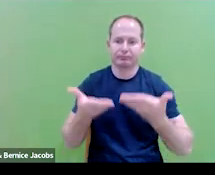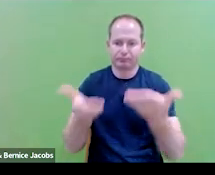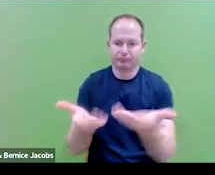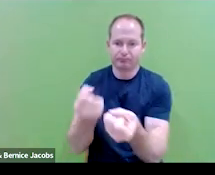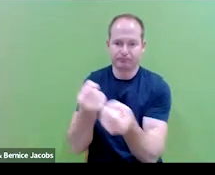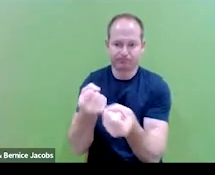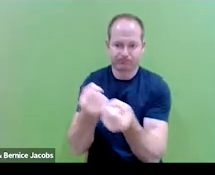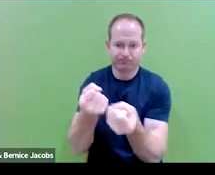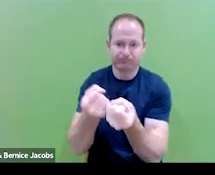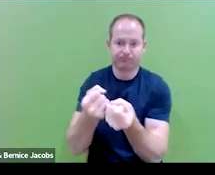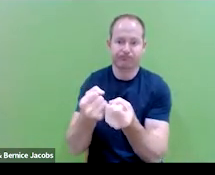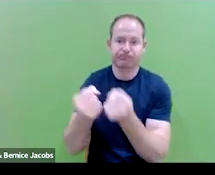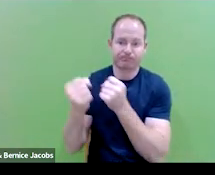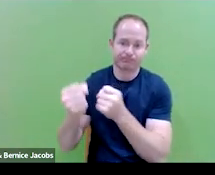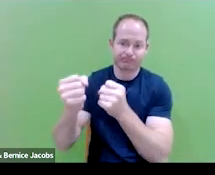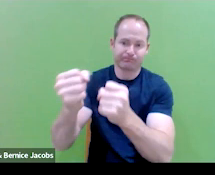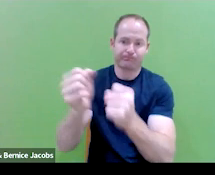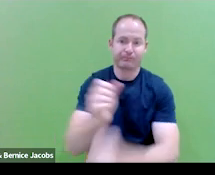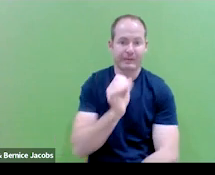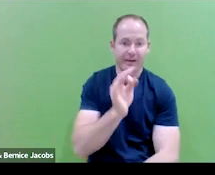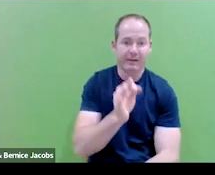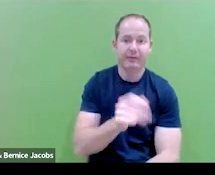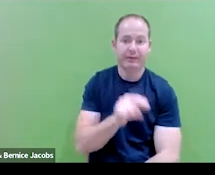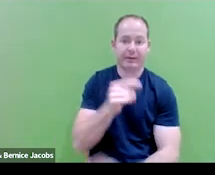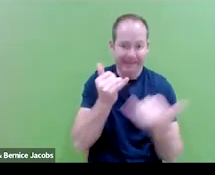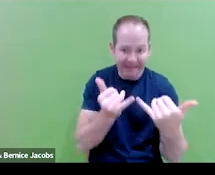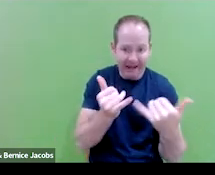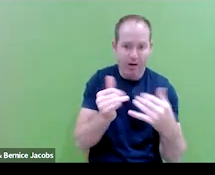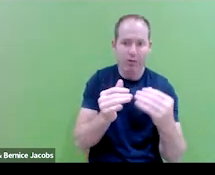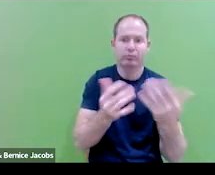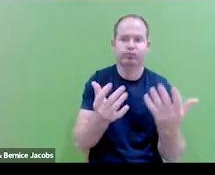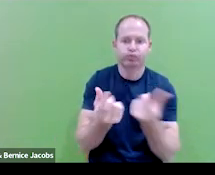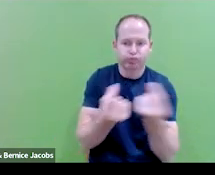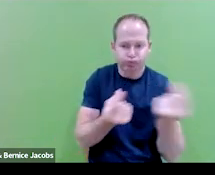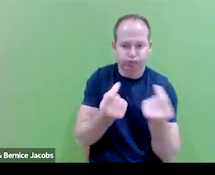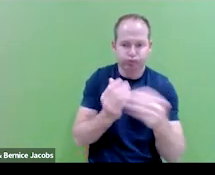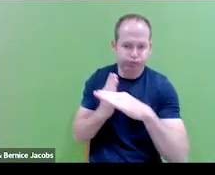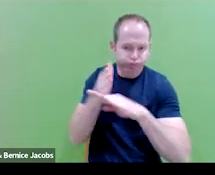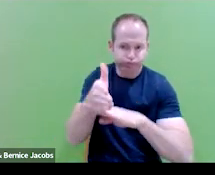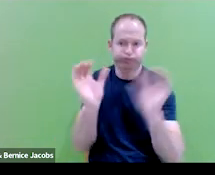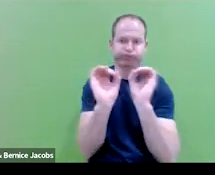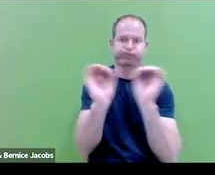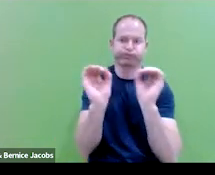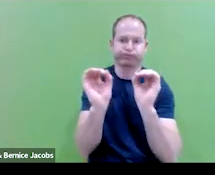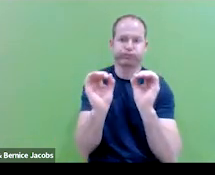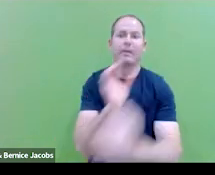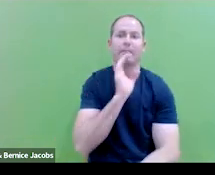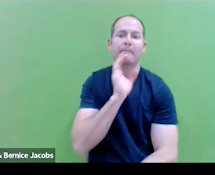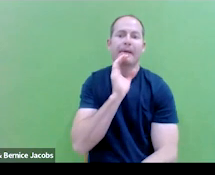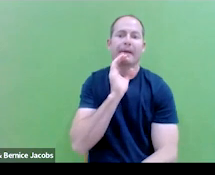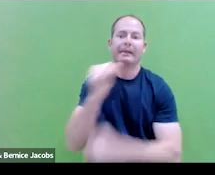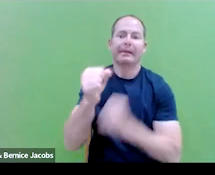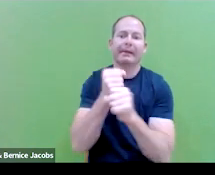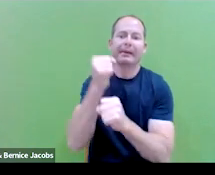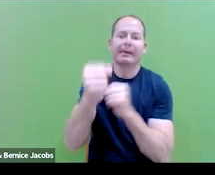period of time. So if we don't design for accessibly now, we're designing ourselves out of the system in a couple of